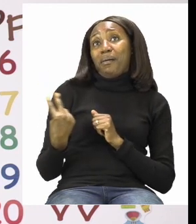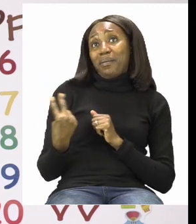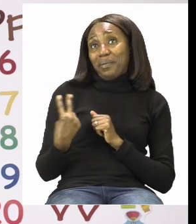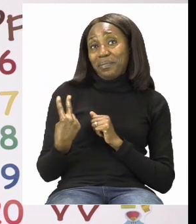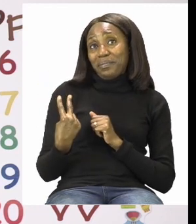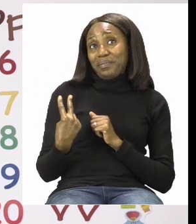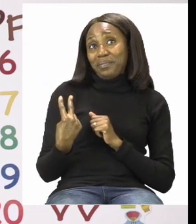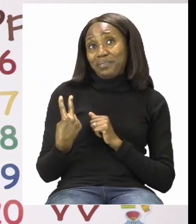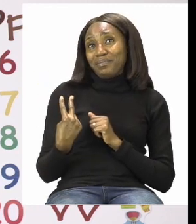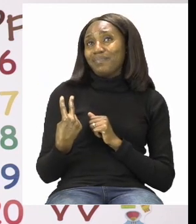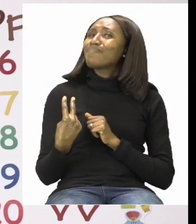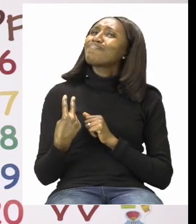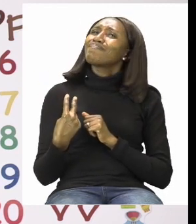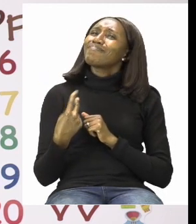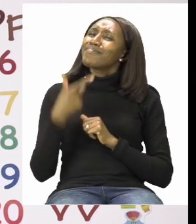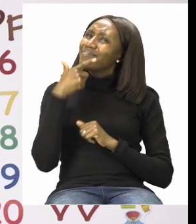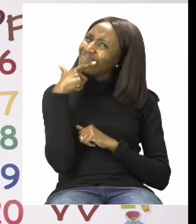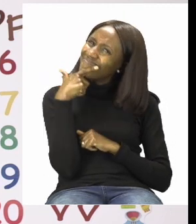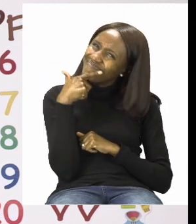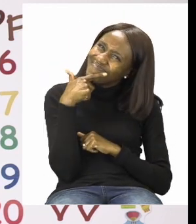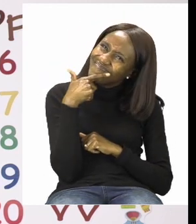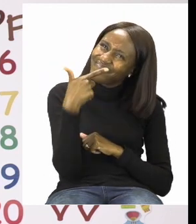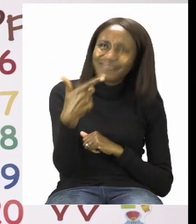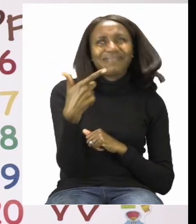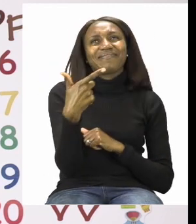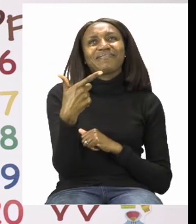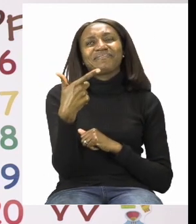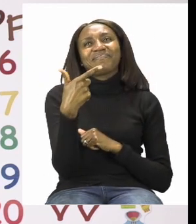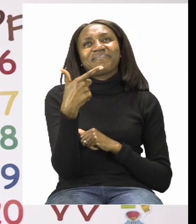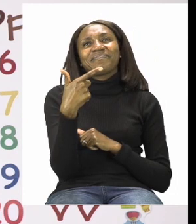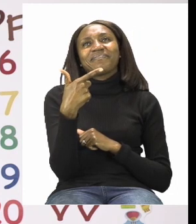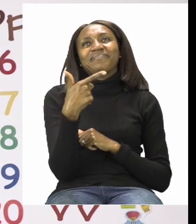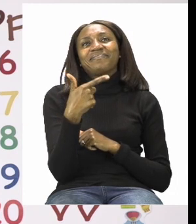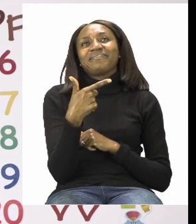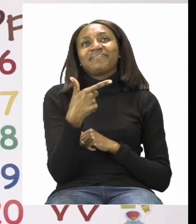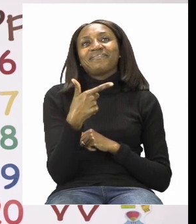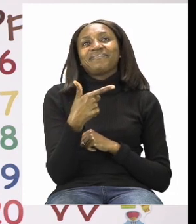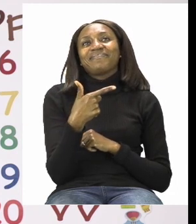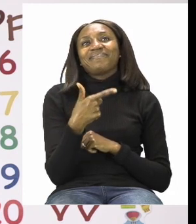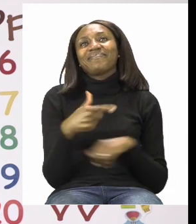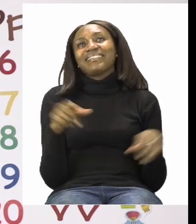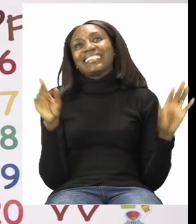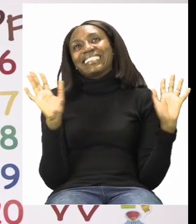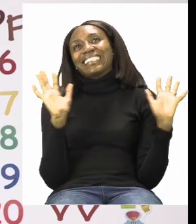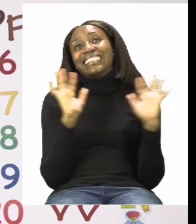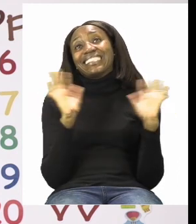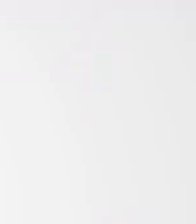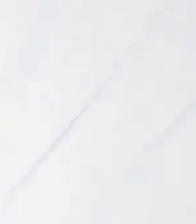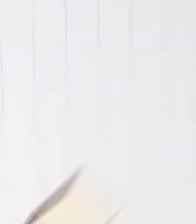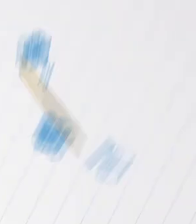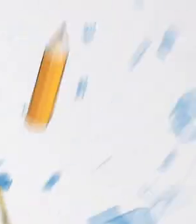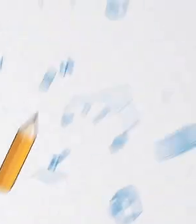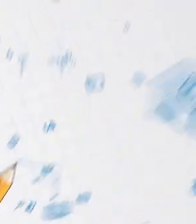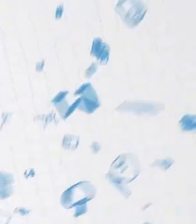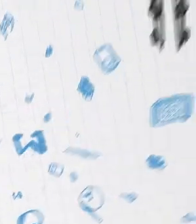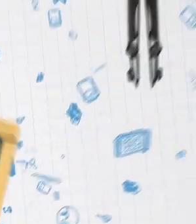I, we would like to say thank you for joining us today and goodbye.